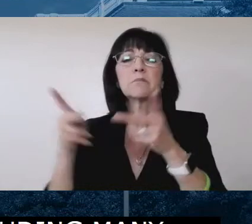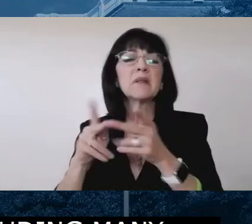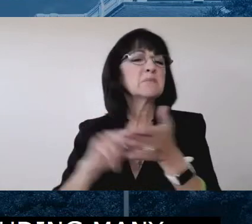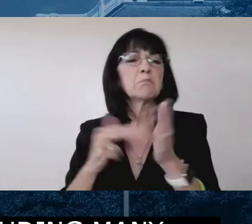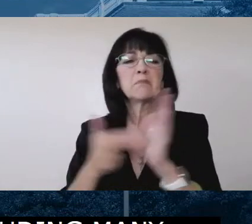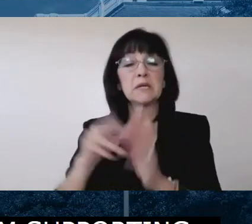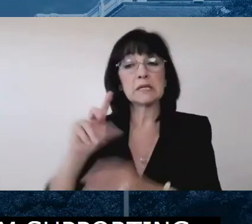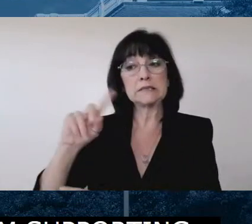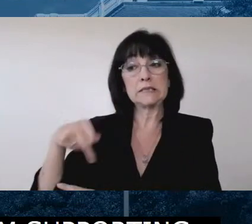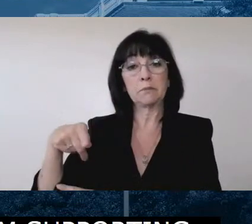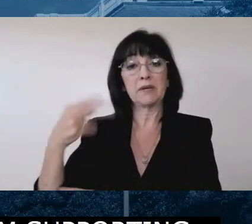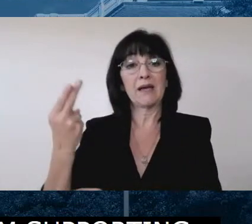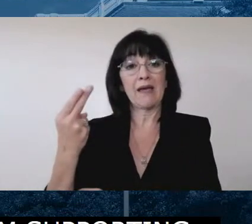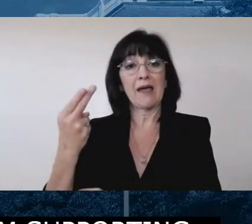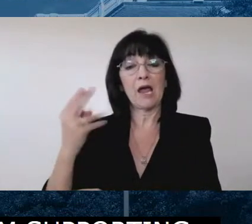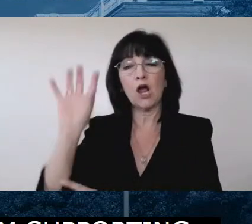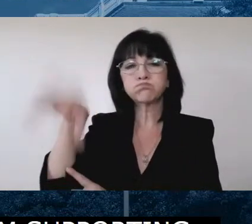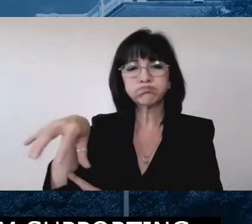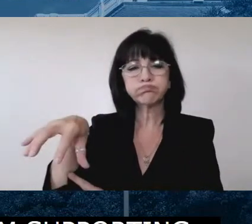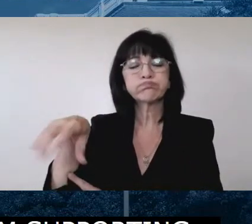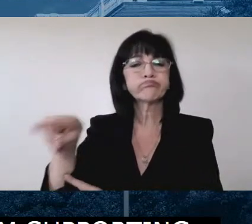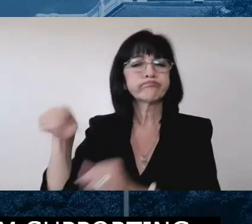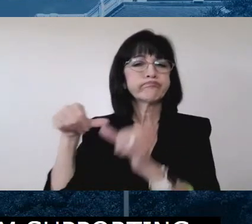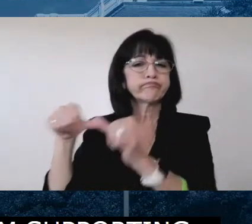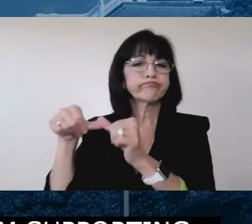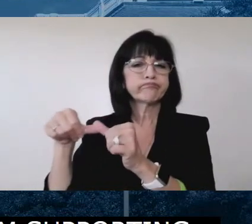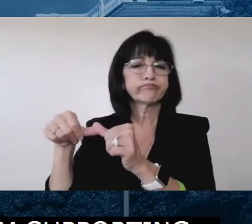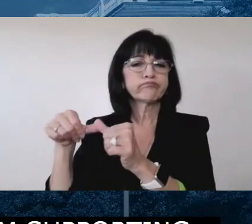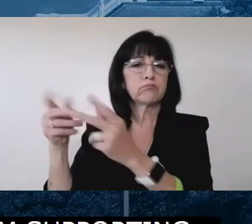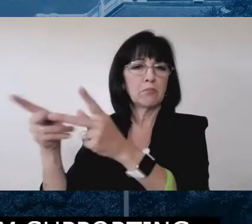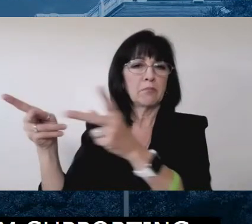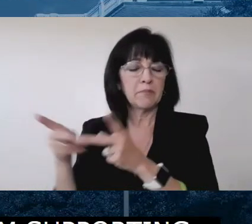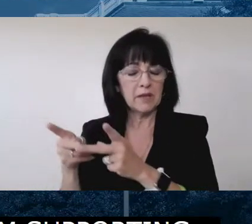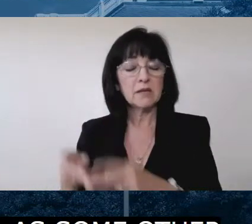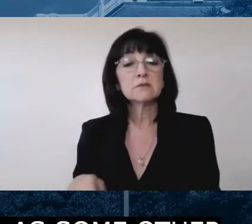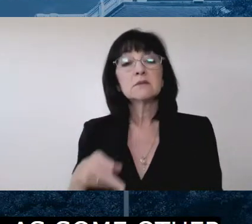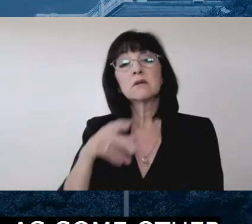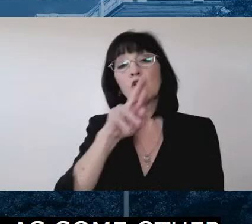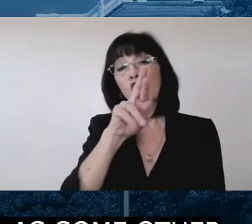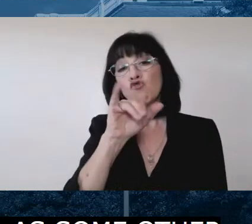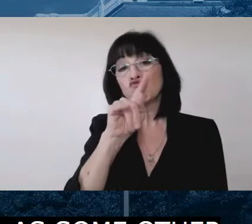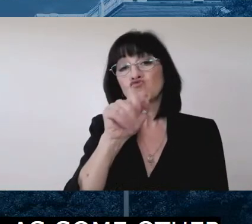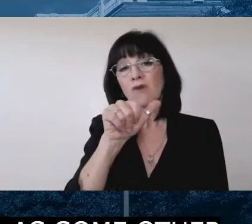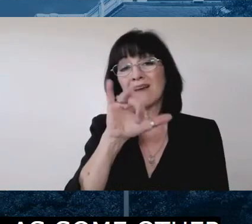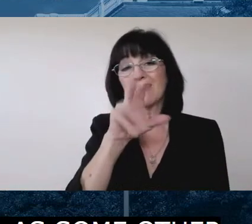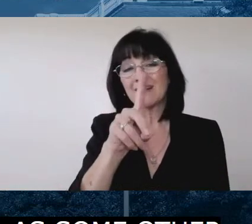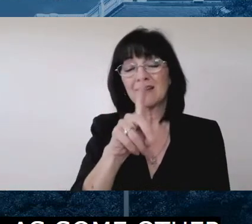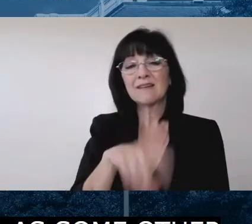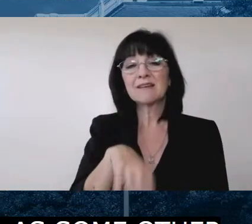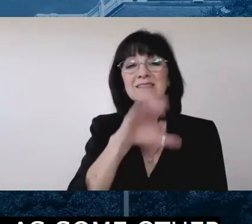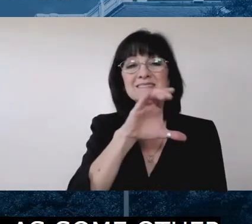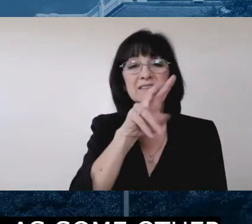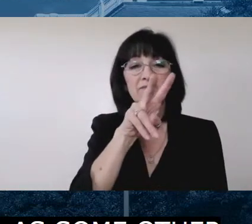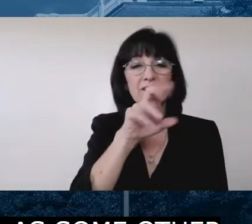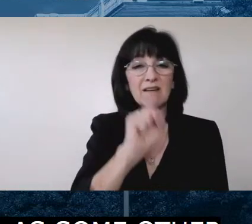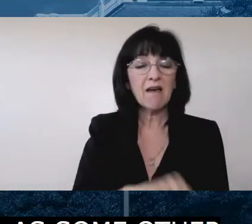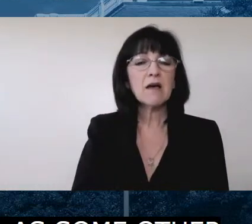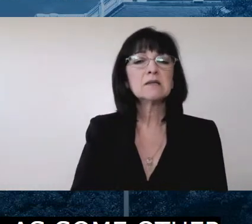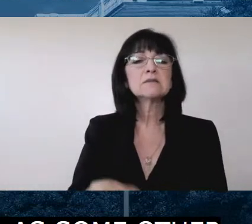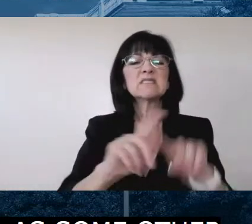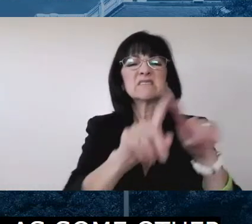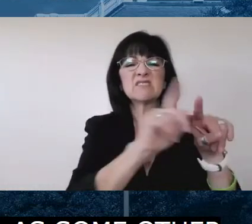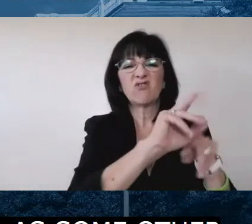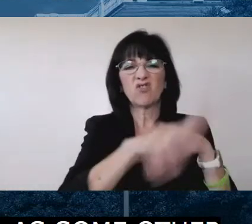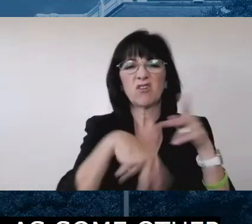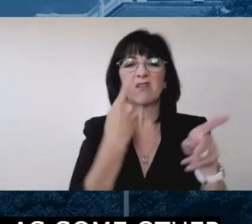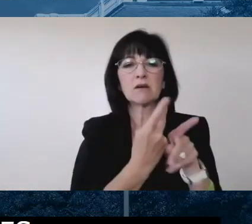as some other pharmacies like some of our Rite Aid pharmacies. Additionally, in the 4